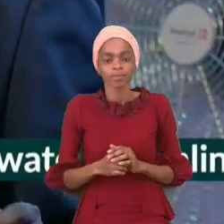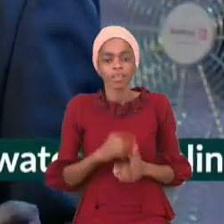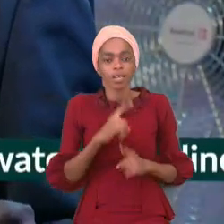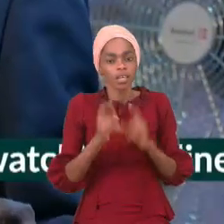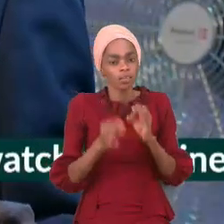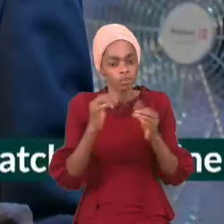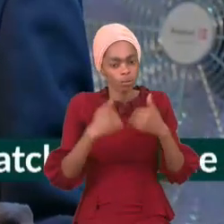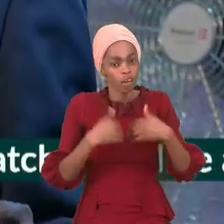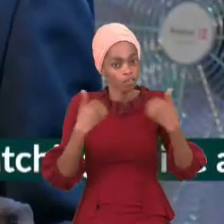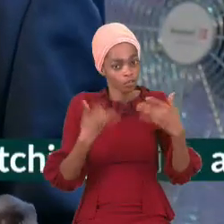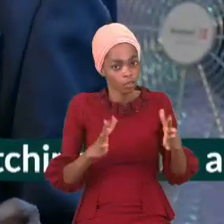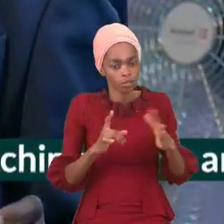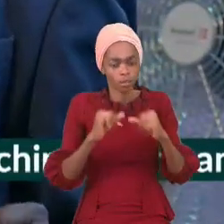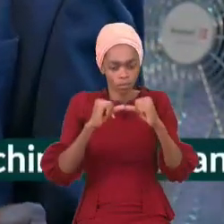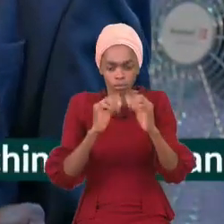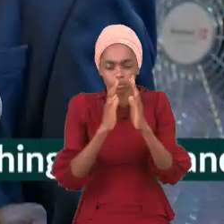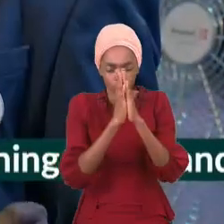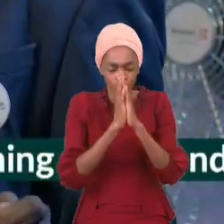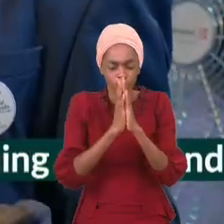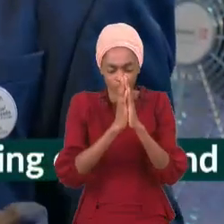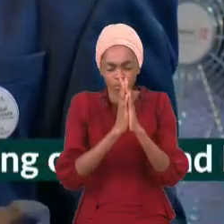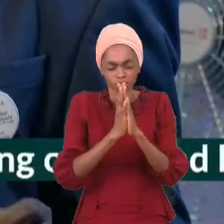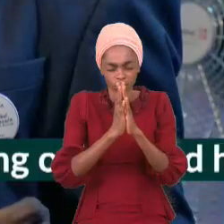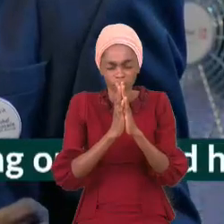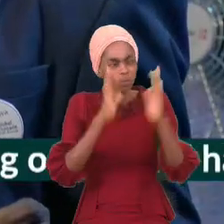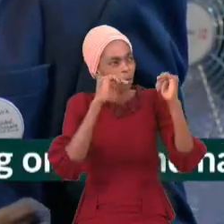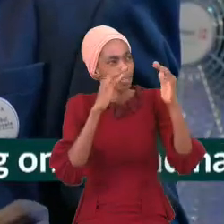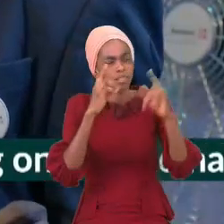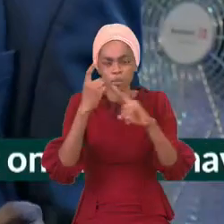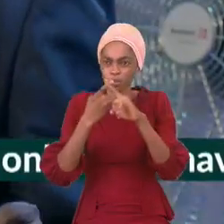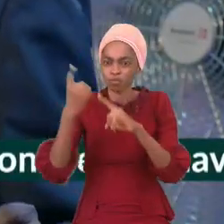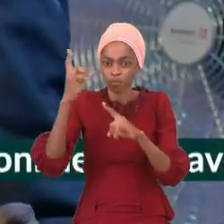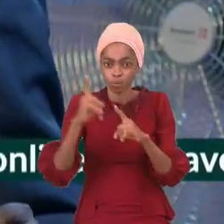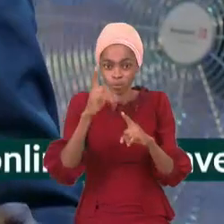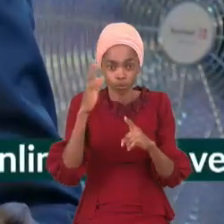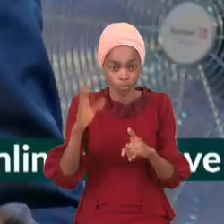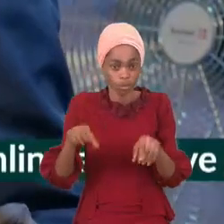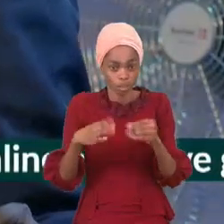Because tonight will be your night to give testimony.